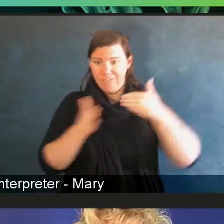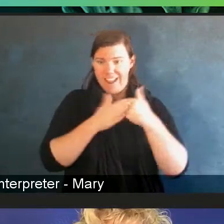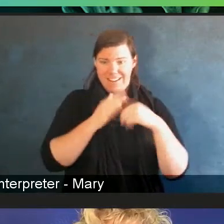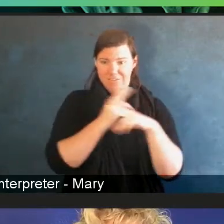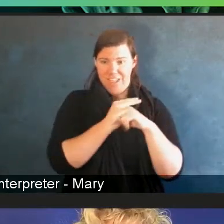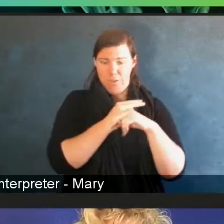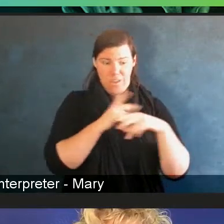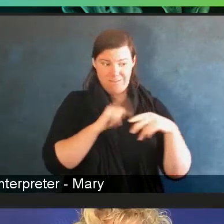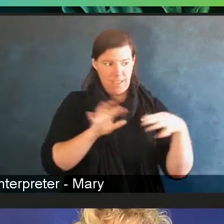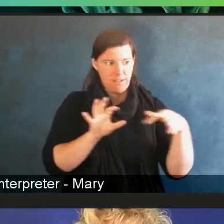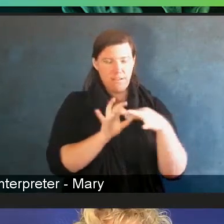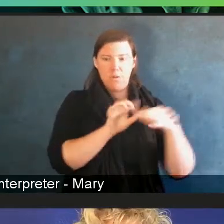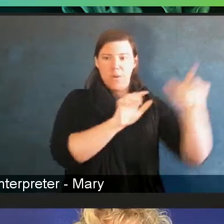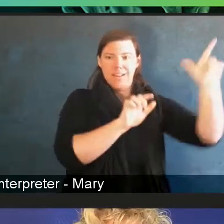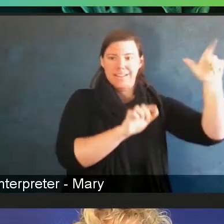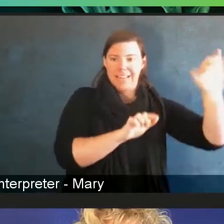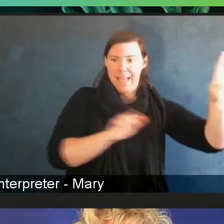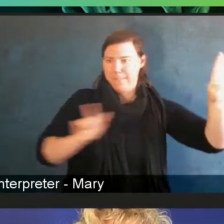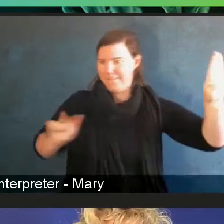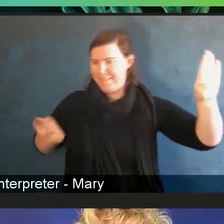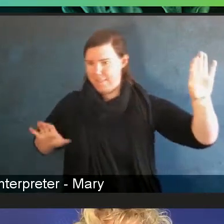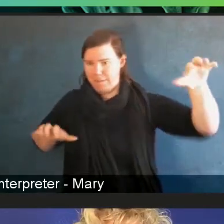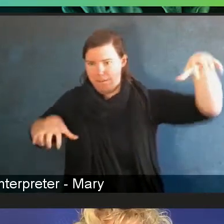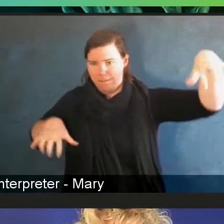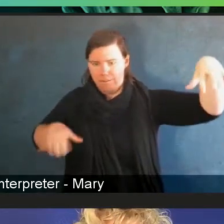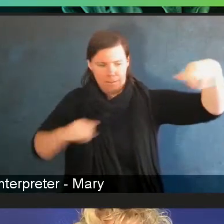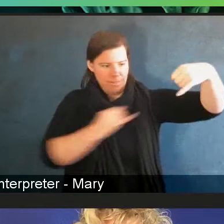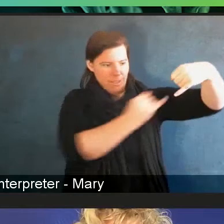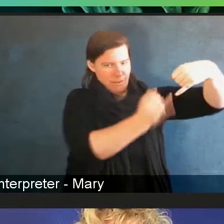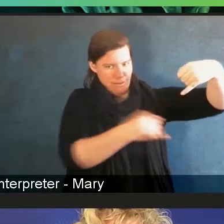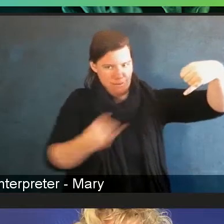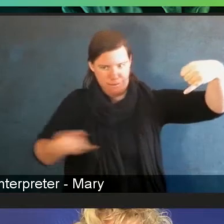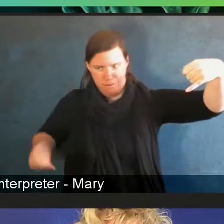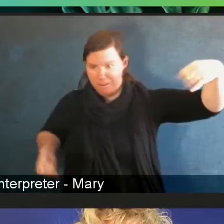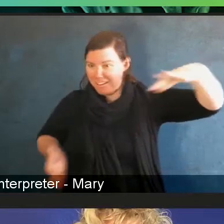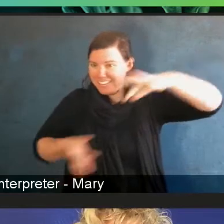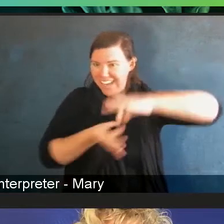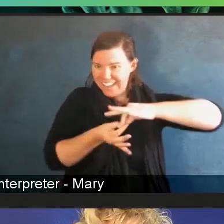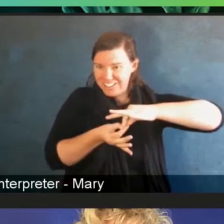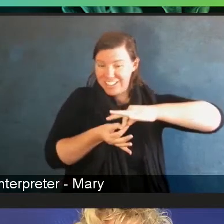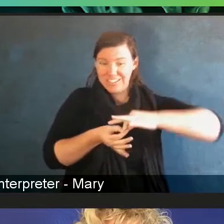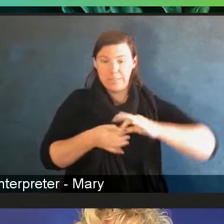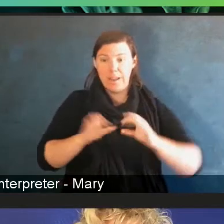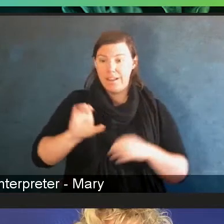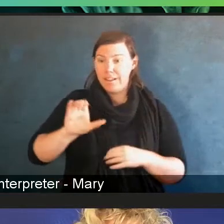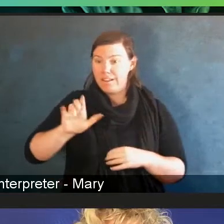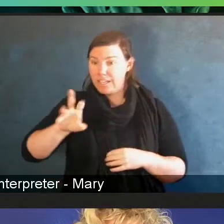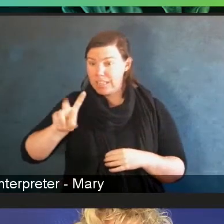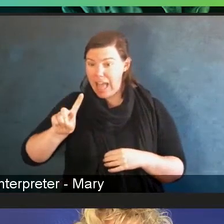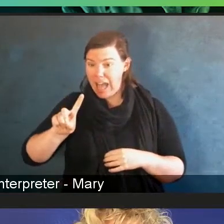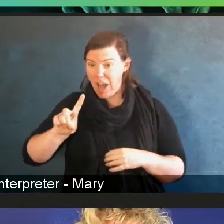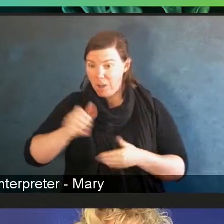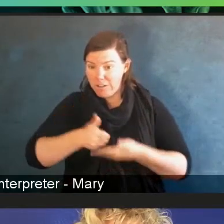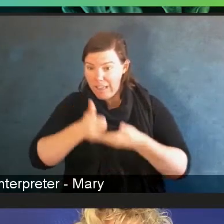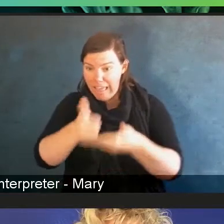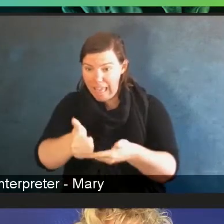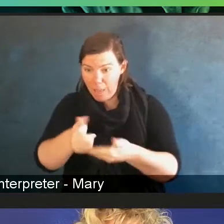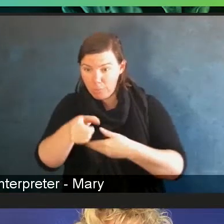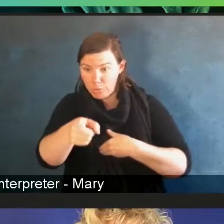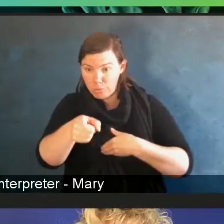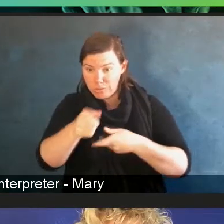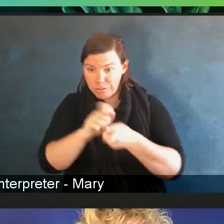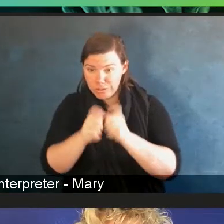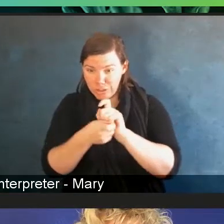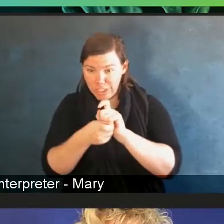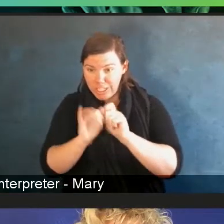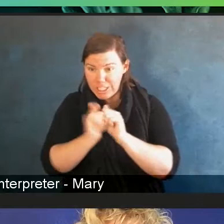between the two different laboratory facilities. Tell us now about how that's working and how the cloud has enabled this. Absolutely, the access to